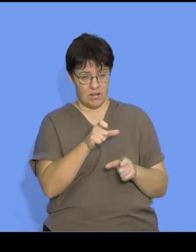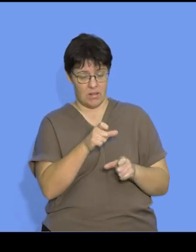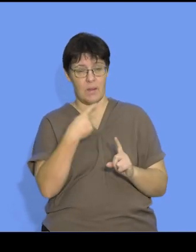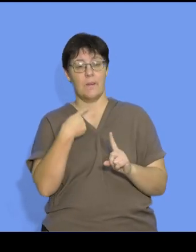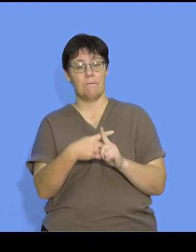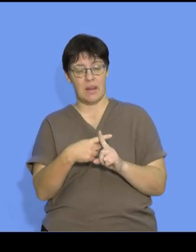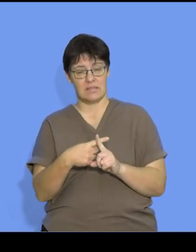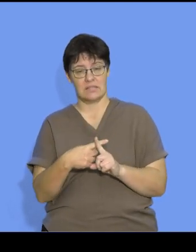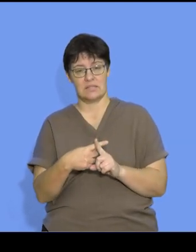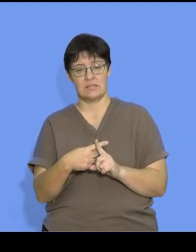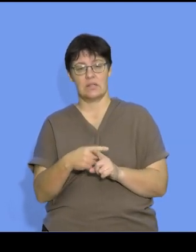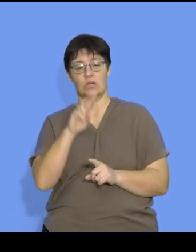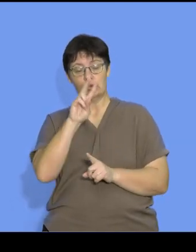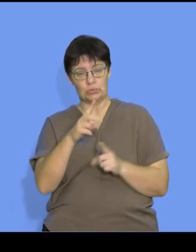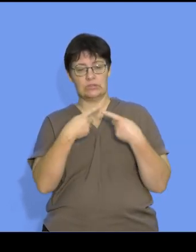common differences.